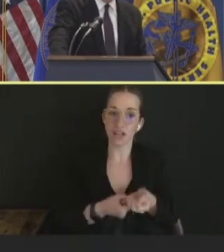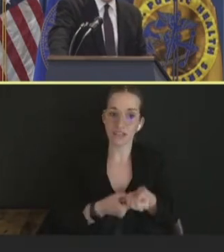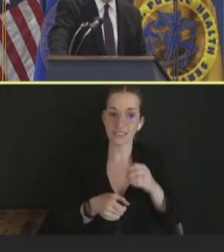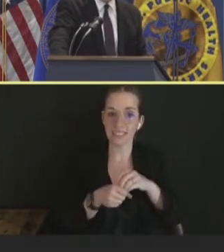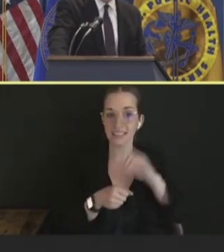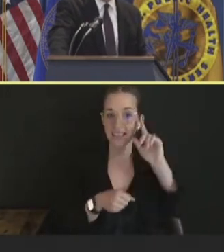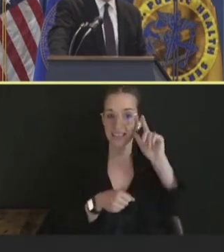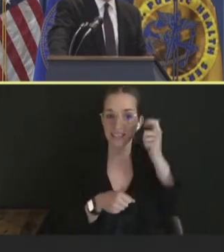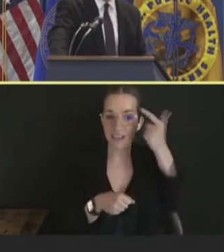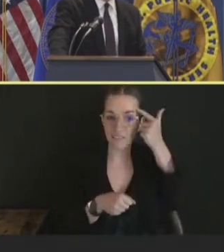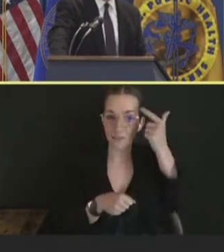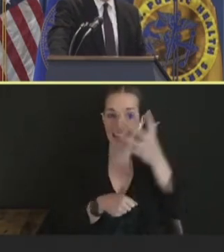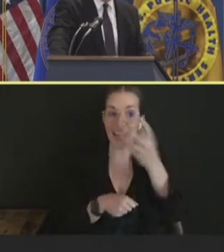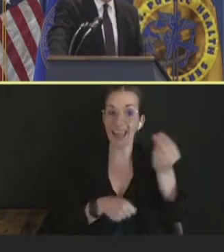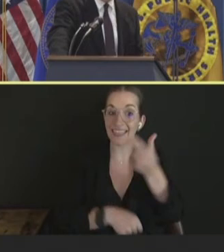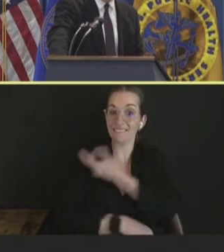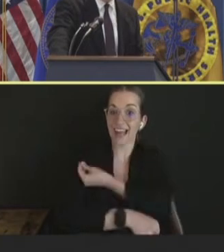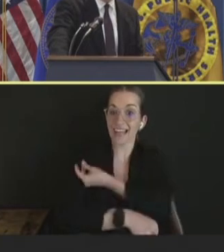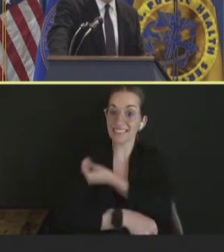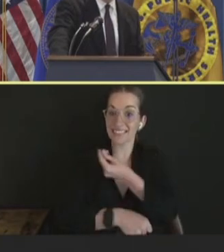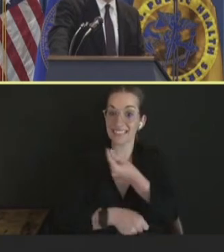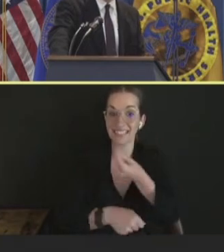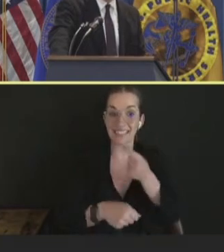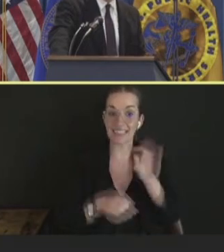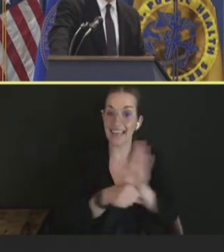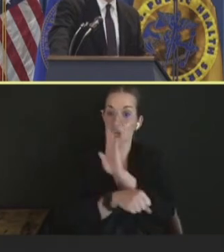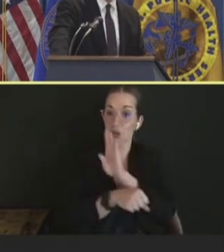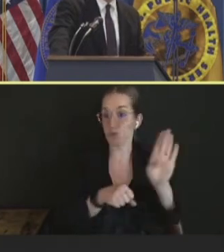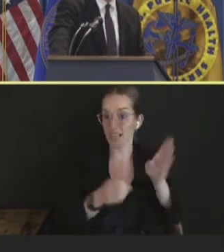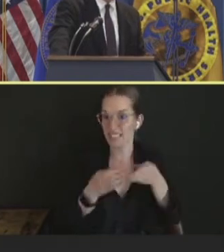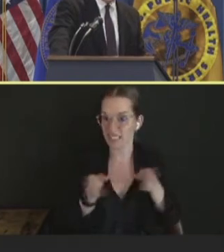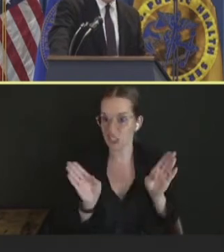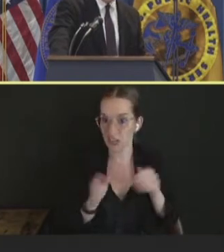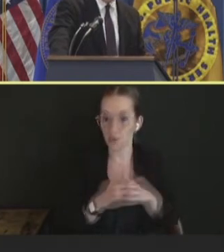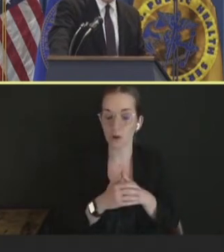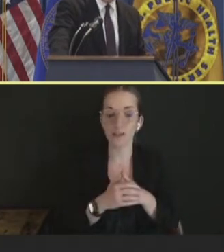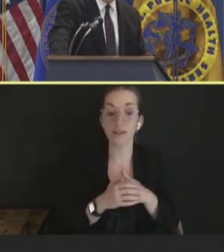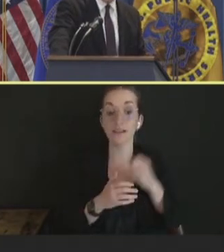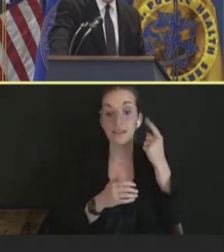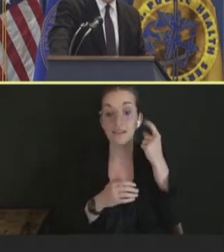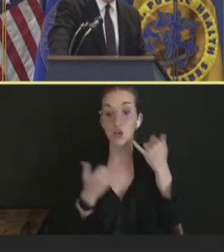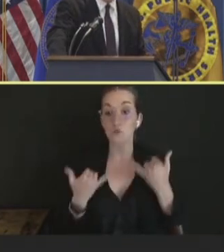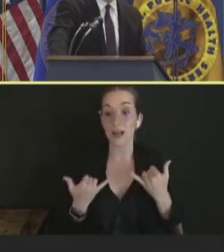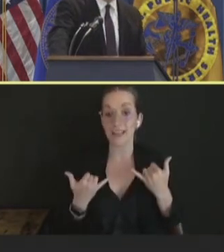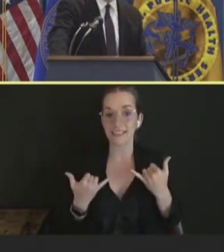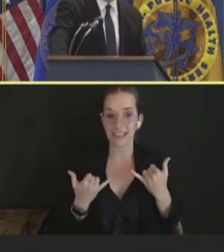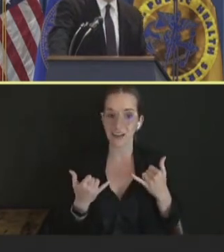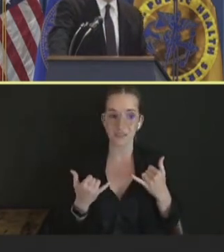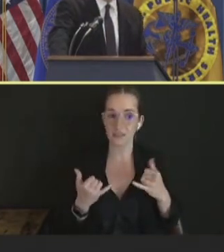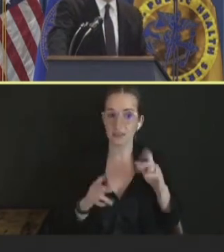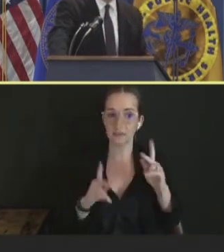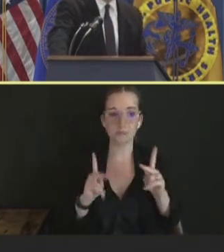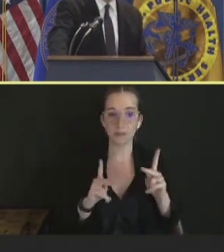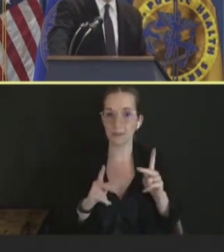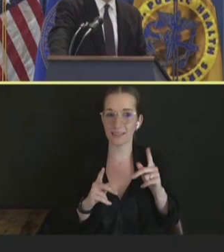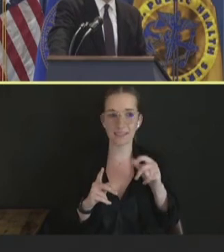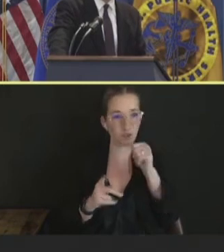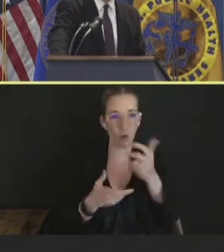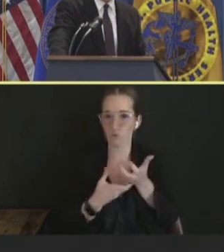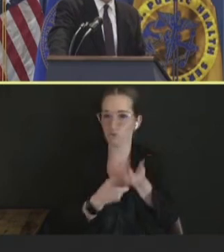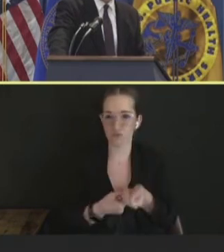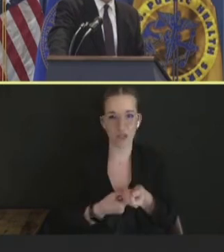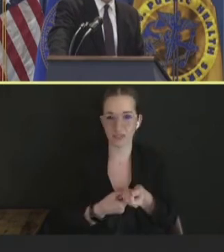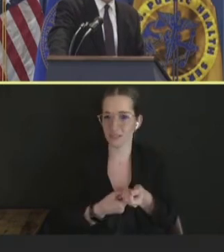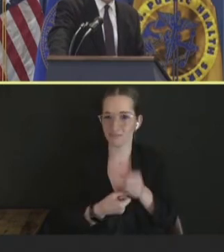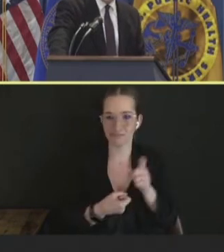in general. This reflects the fact that right now there's a real deficit of that, and frankly, it's an important thing that